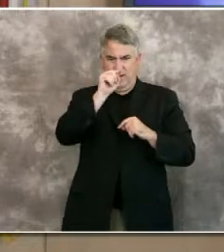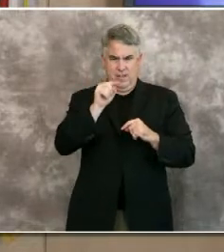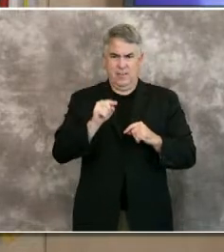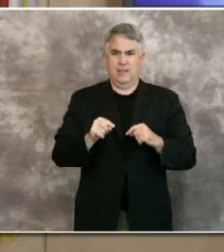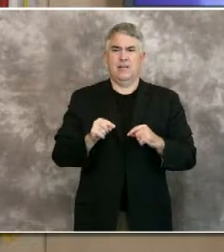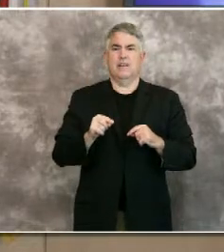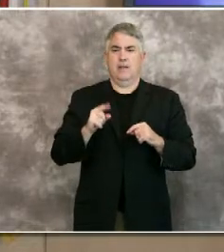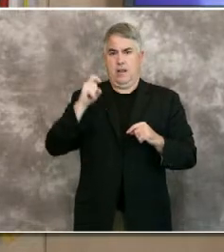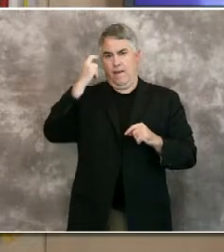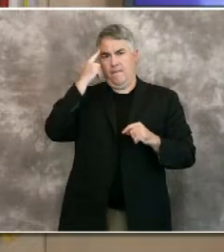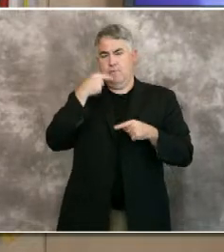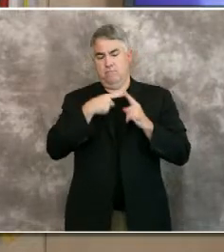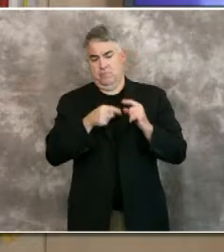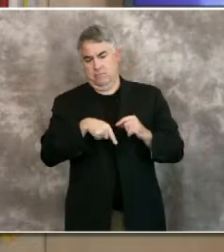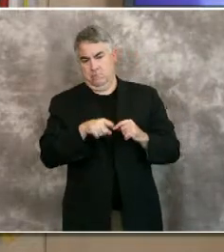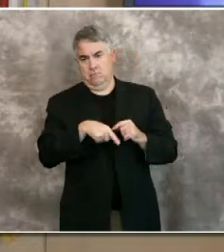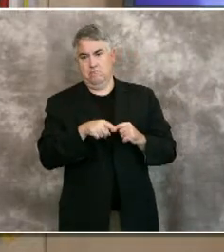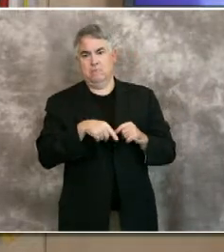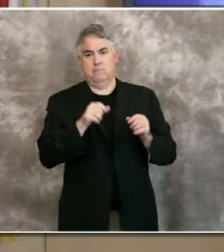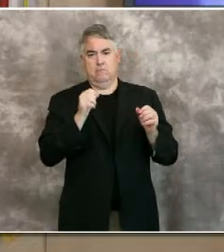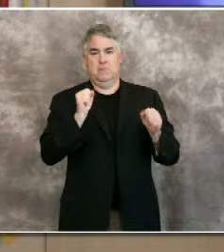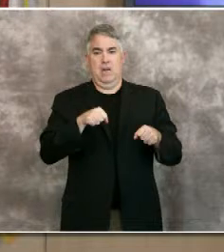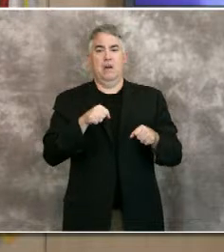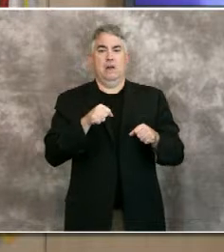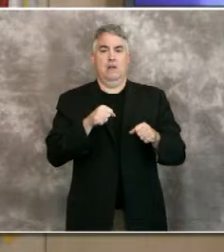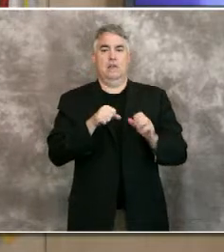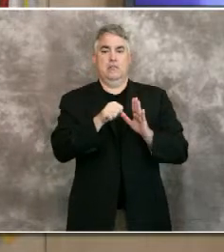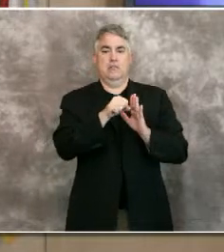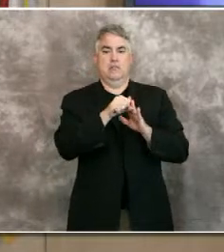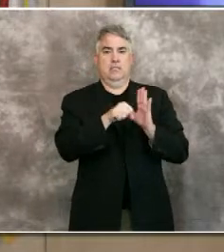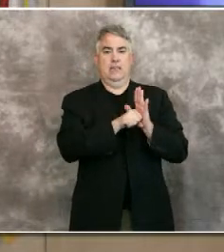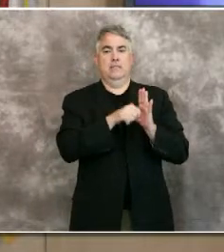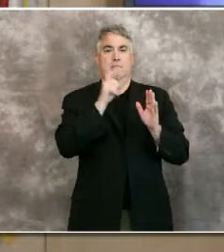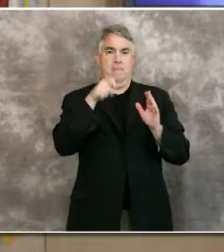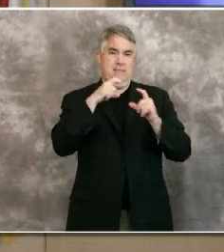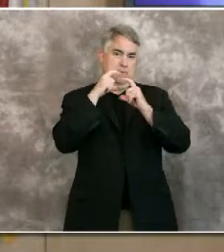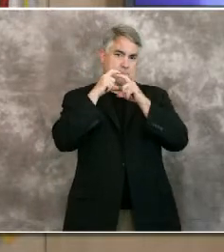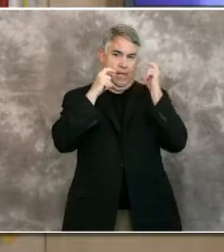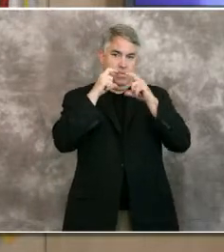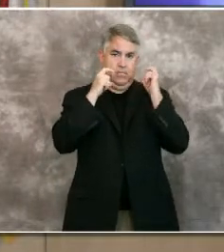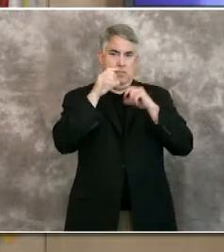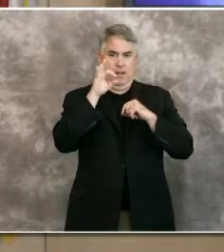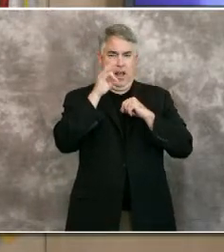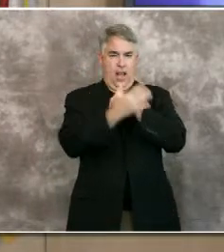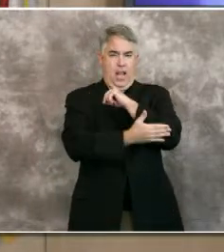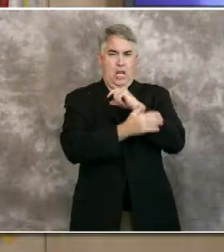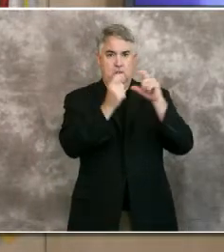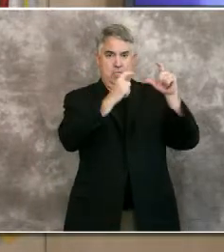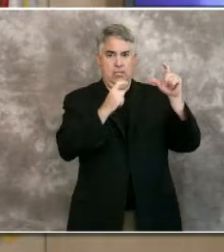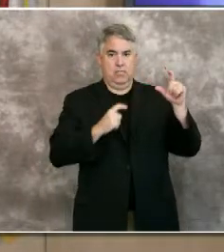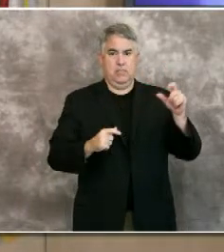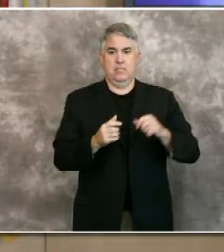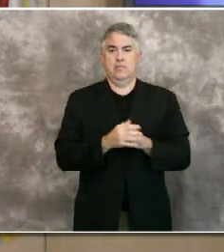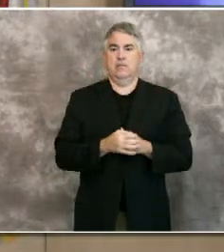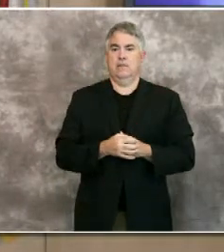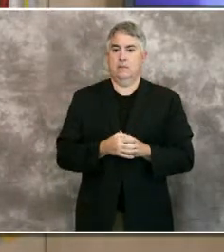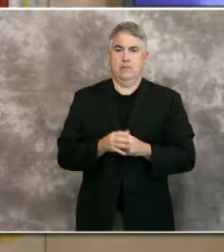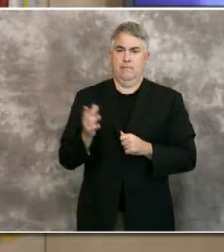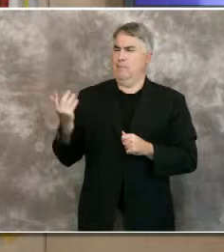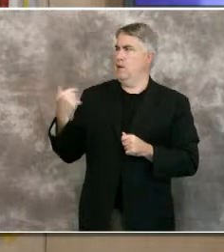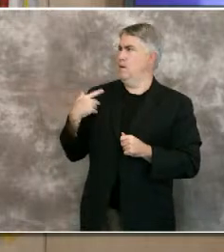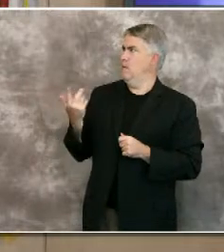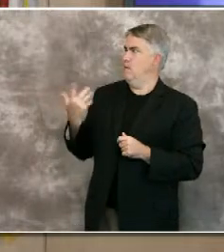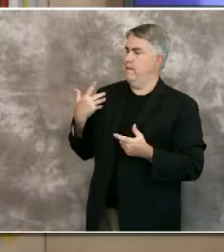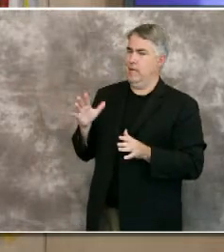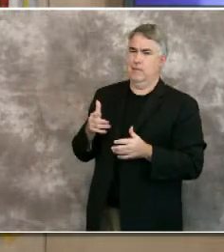governor today has implemented a statewide face covering requirement. That does not substantively change what we are doing here in San Diego, as we already had that in